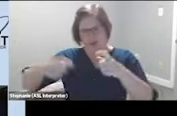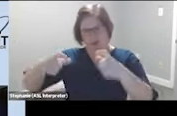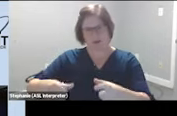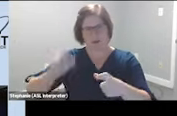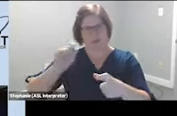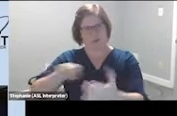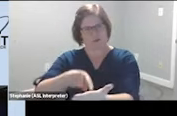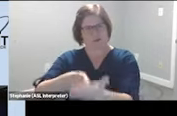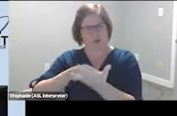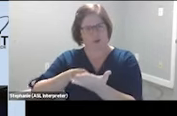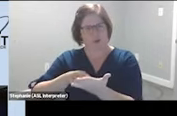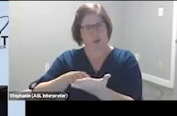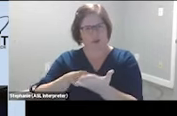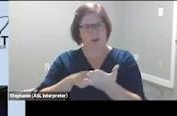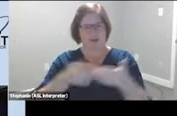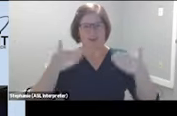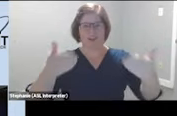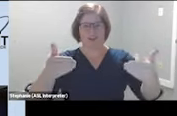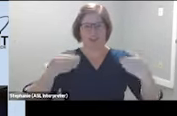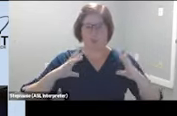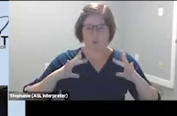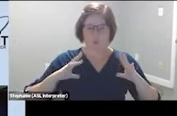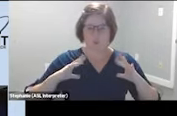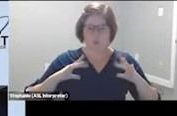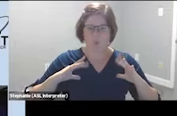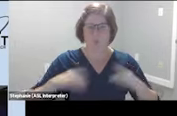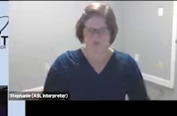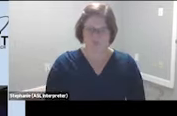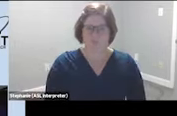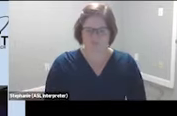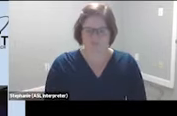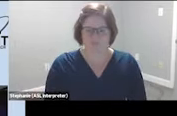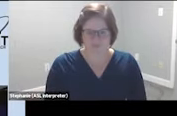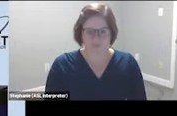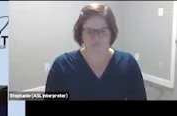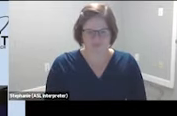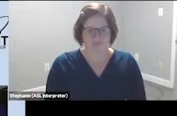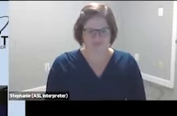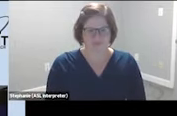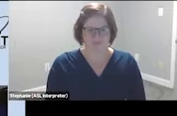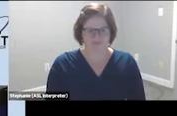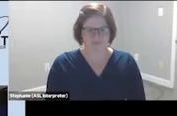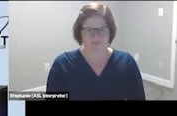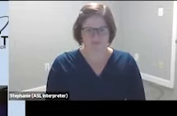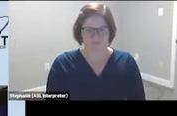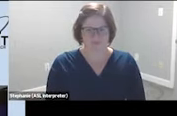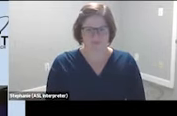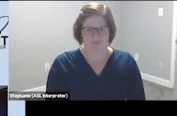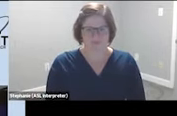being shown on a monitor, and to the left of it is a graffiti which is following in the time